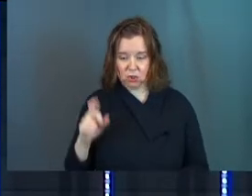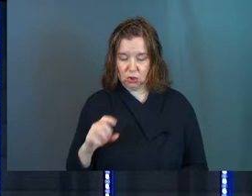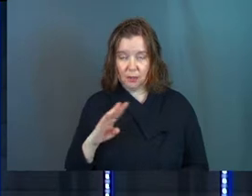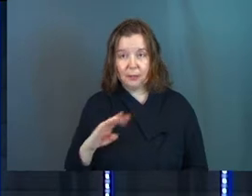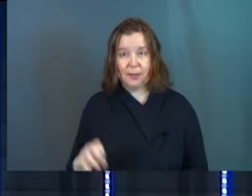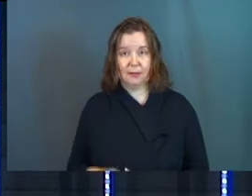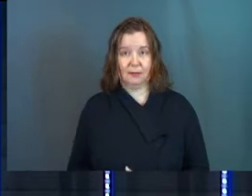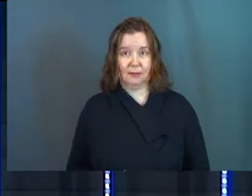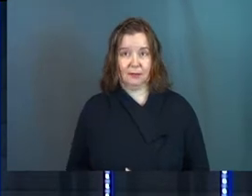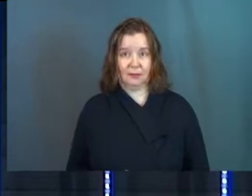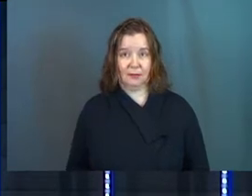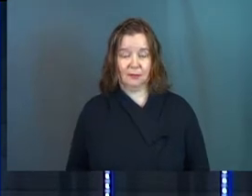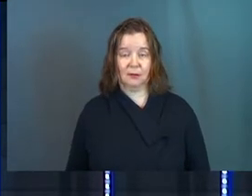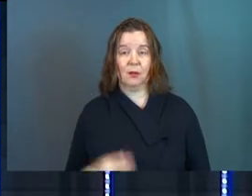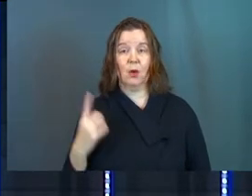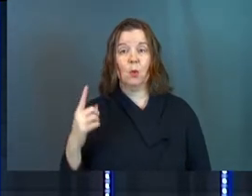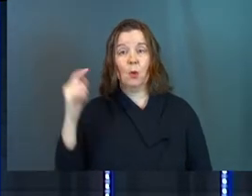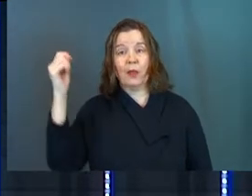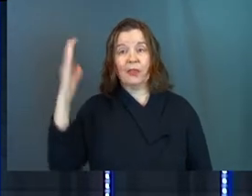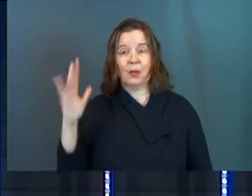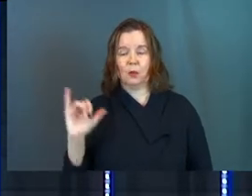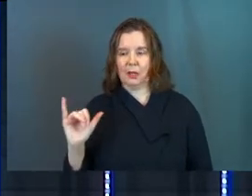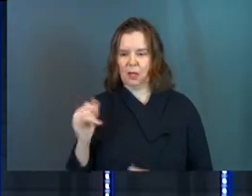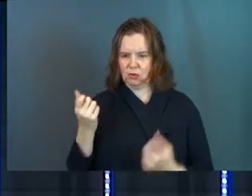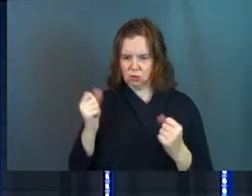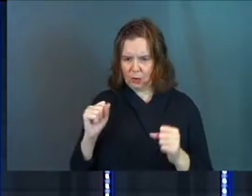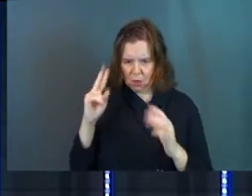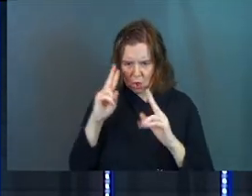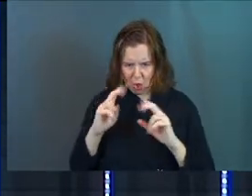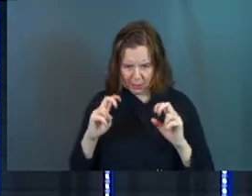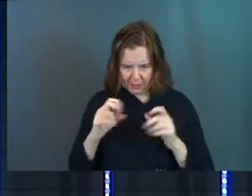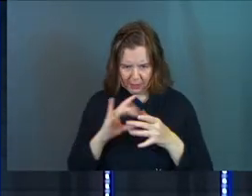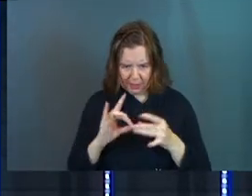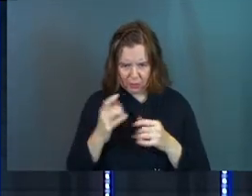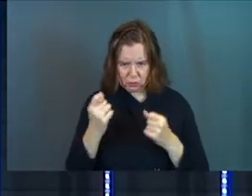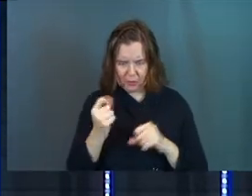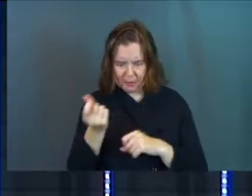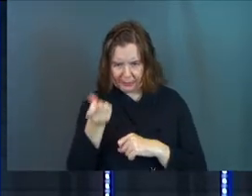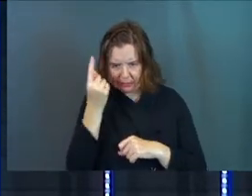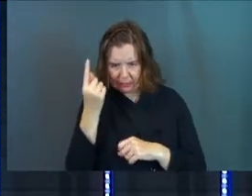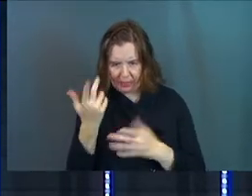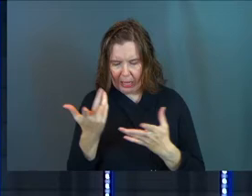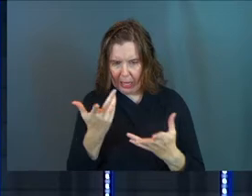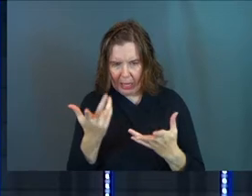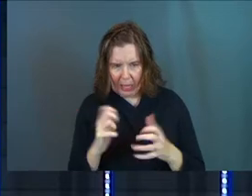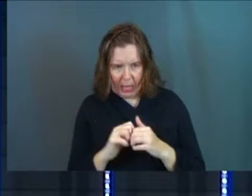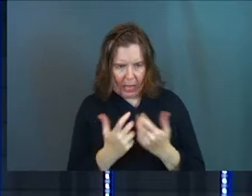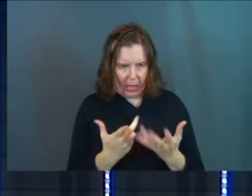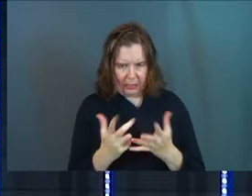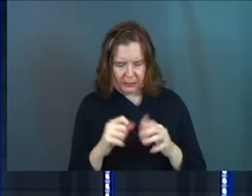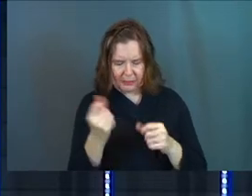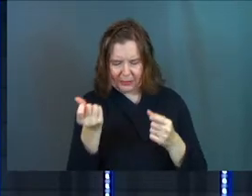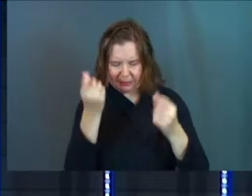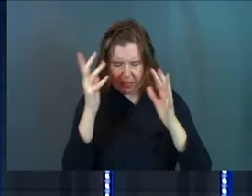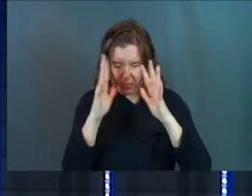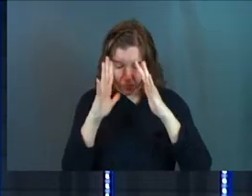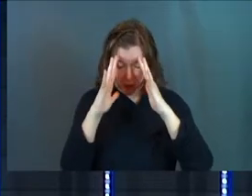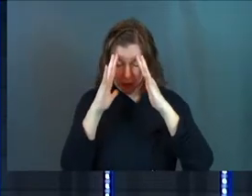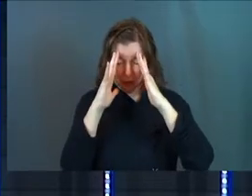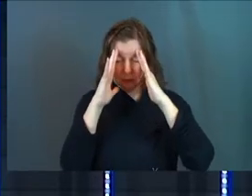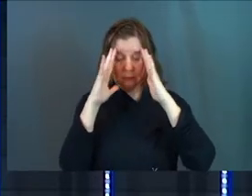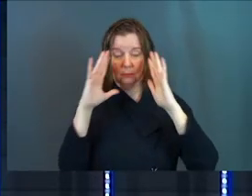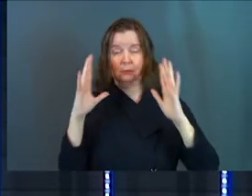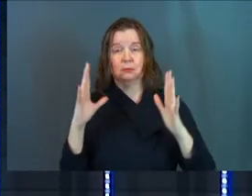be. One theologian was like trying to look at this passage and trying to make sense of it. And they're like, how in the world does this make any